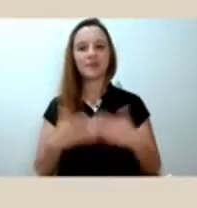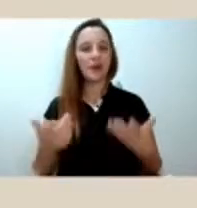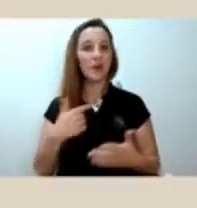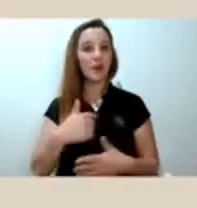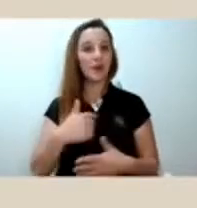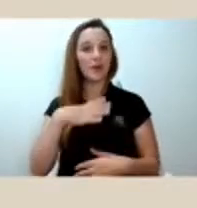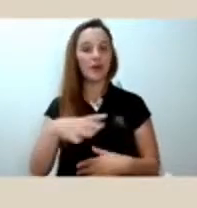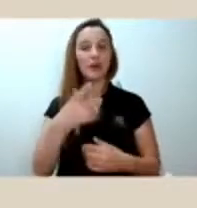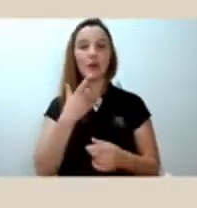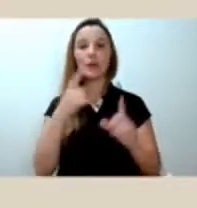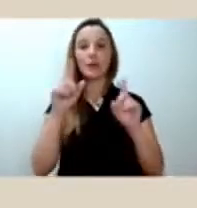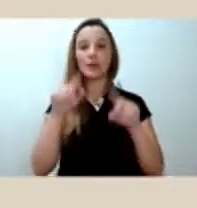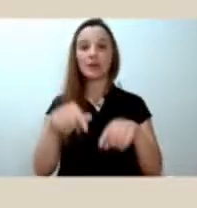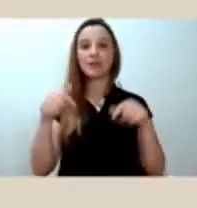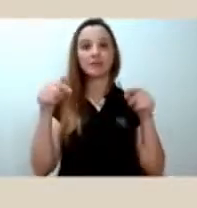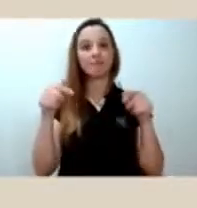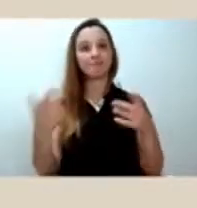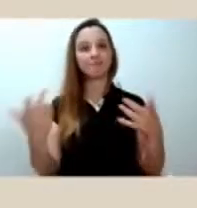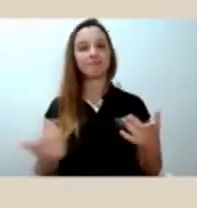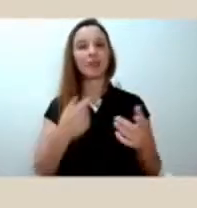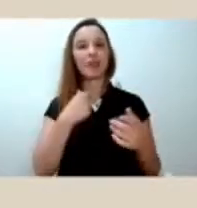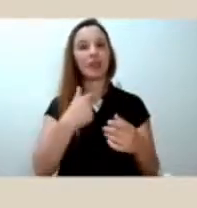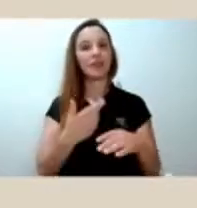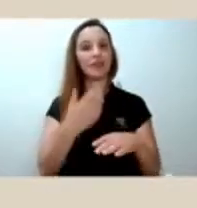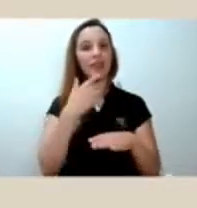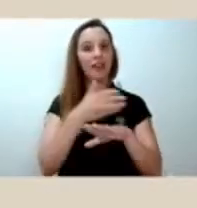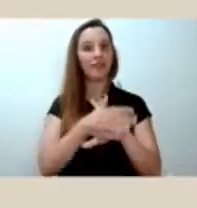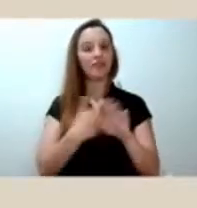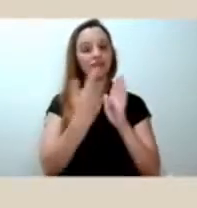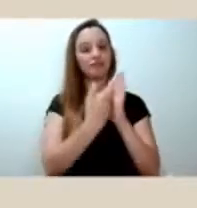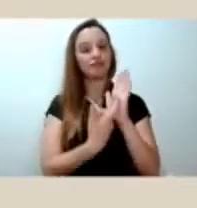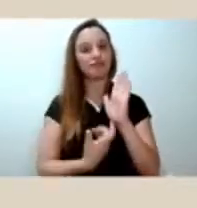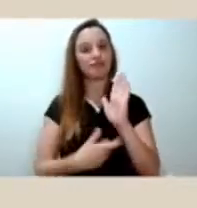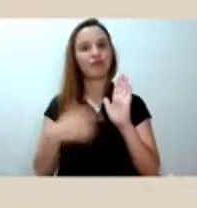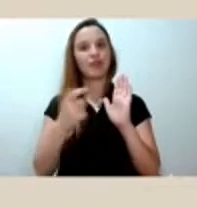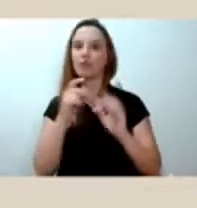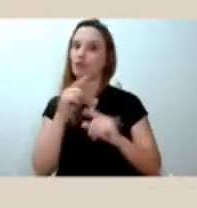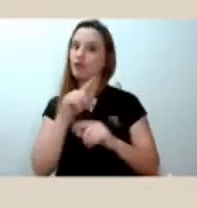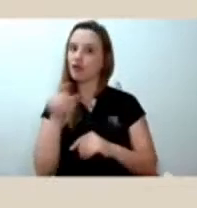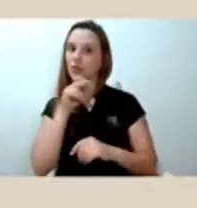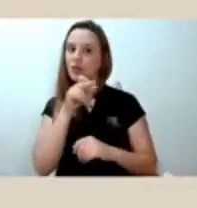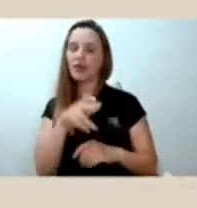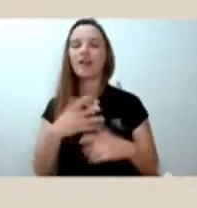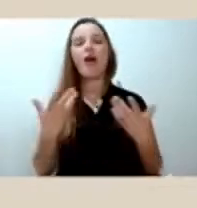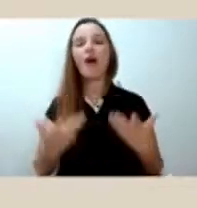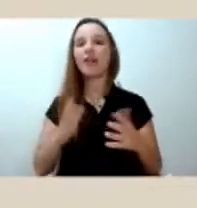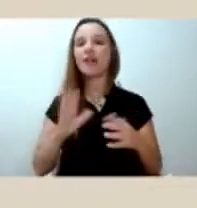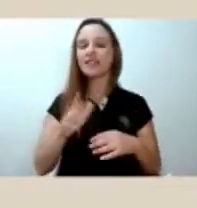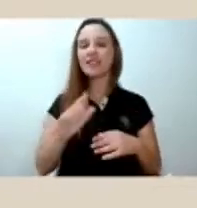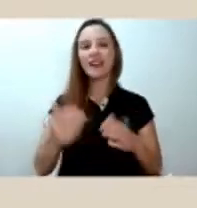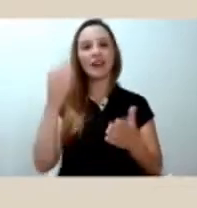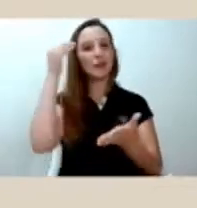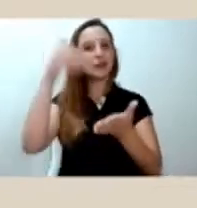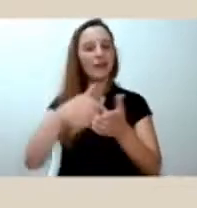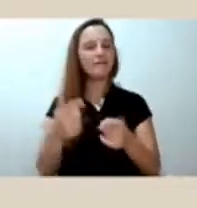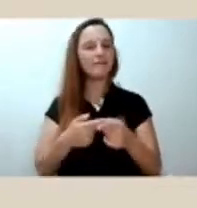the poll, which I told you was important because we have the results and they are quite interesting.